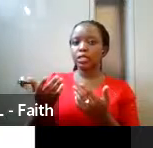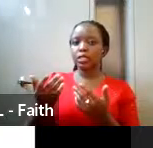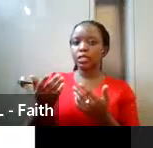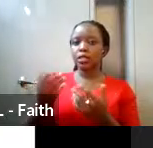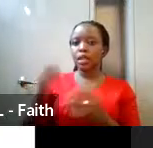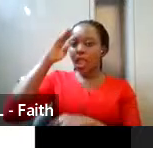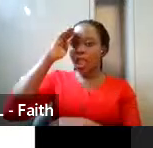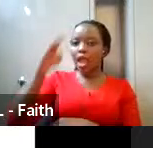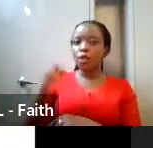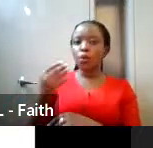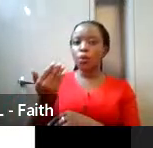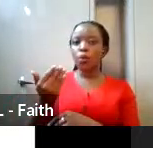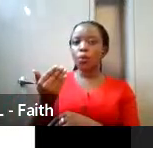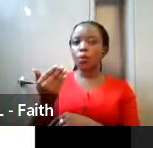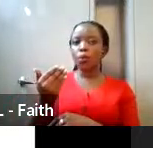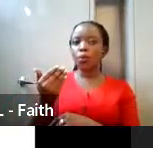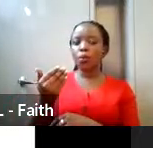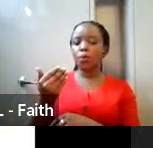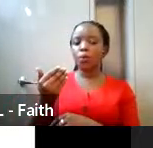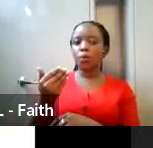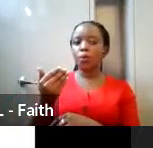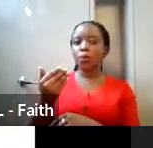Hello.